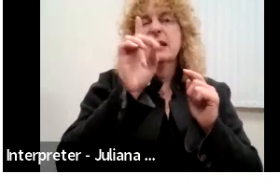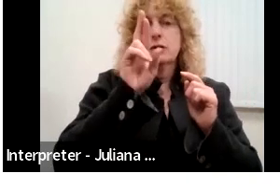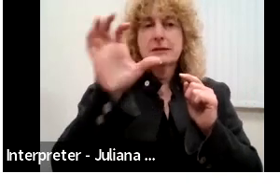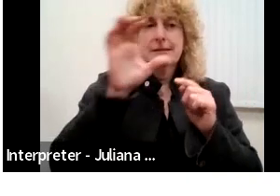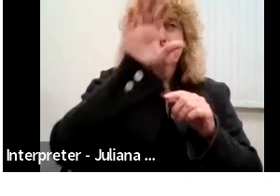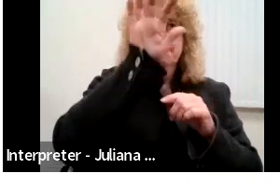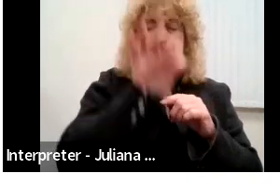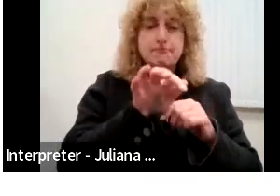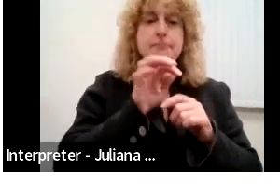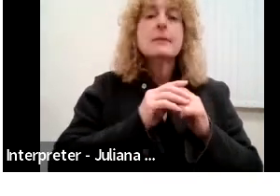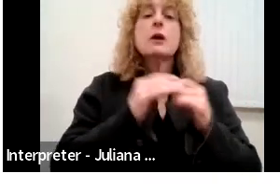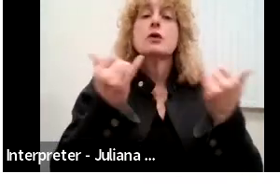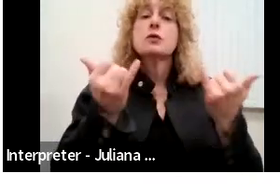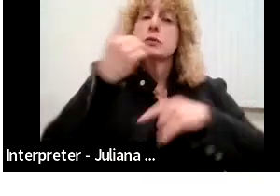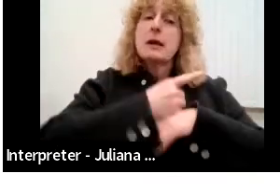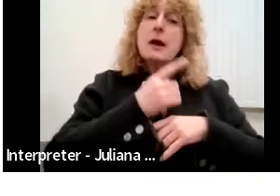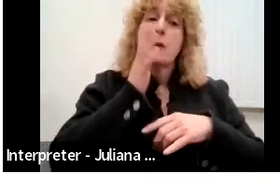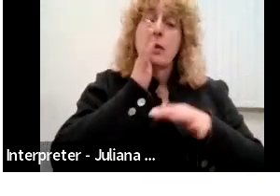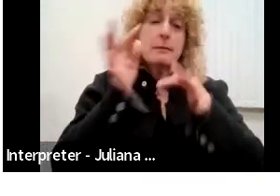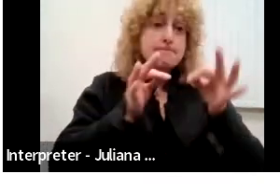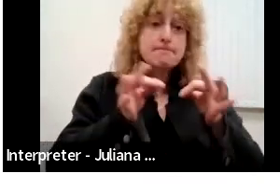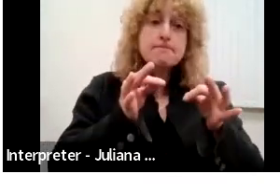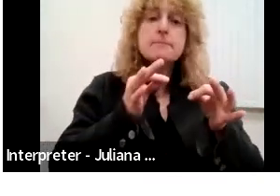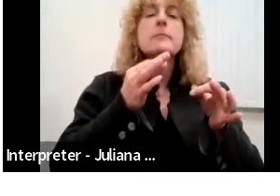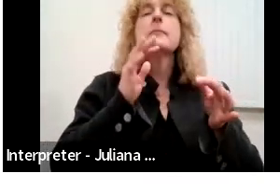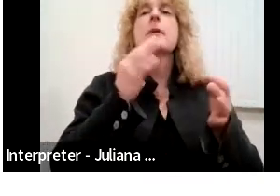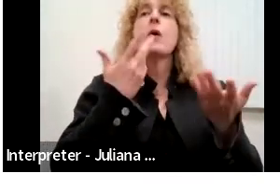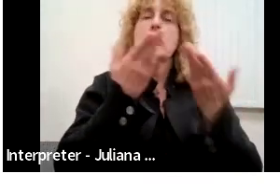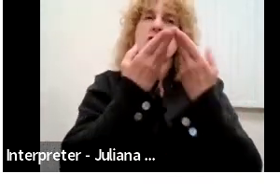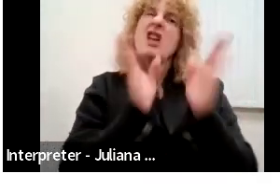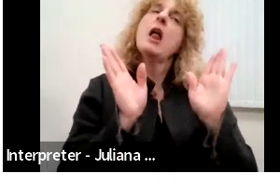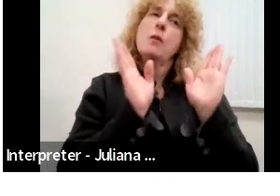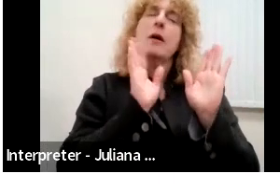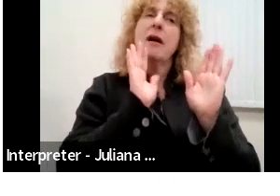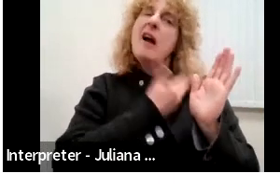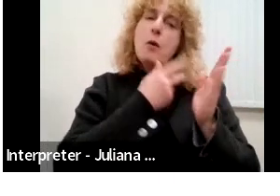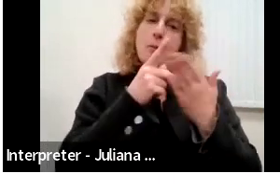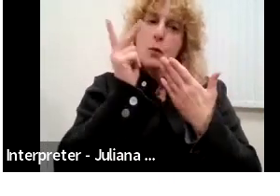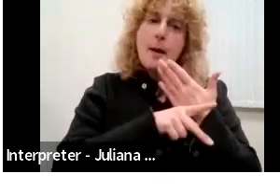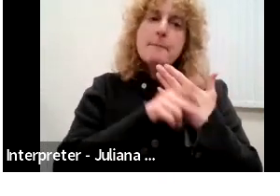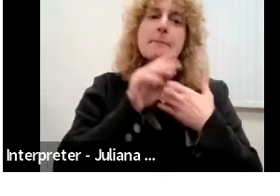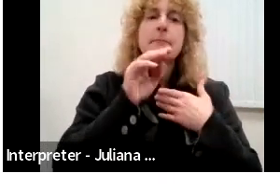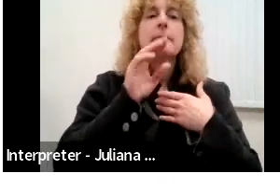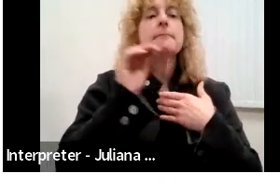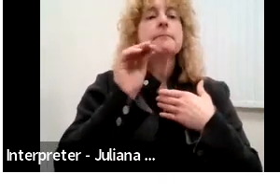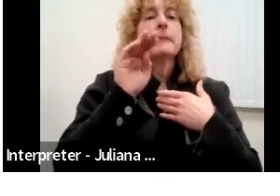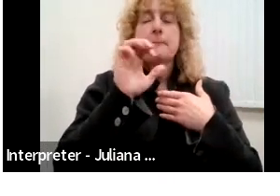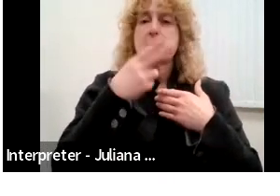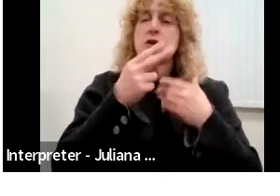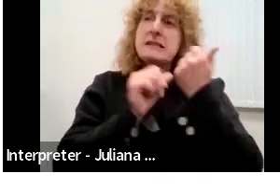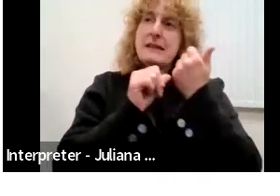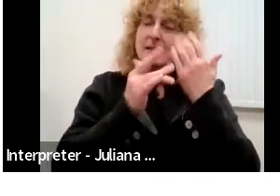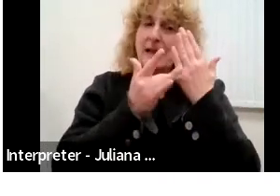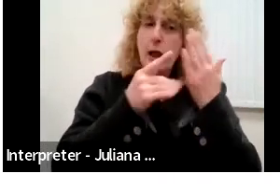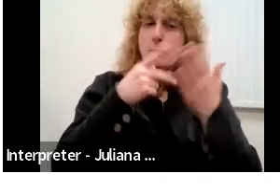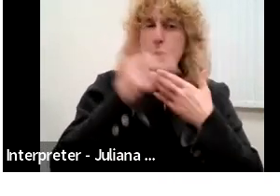Today, what we'll cover, we will go over an overview of our program, the Michigan Assistive Technology Program. We're going to discuss trauma and the